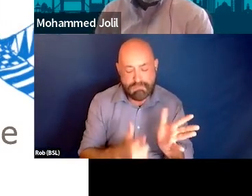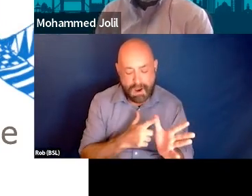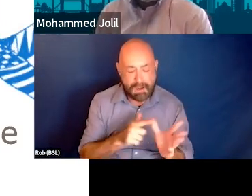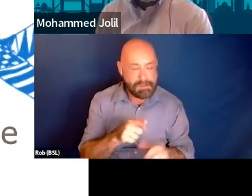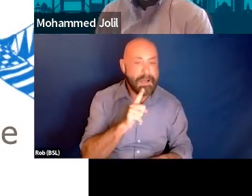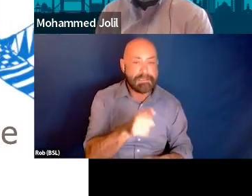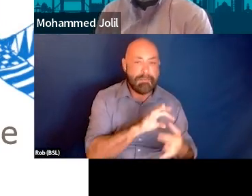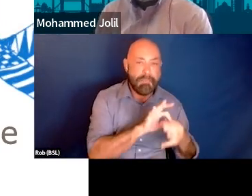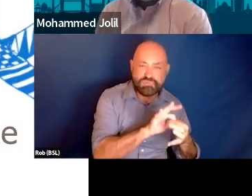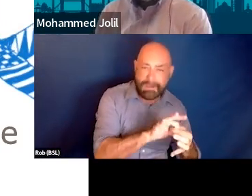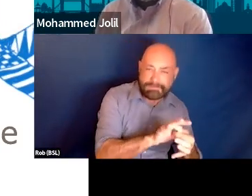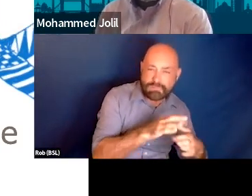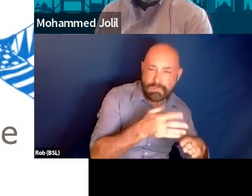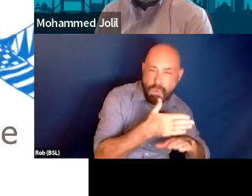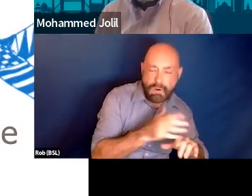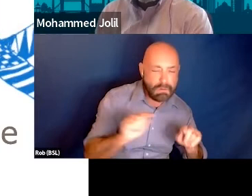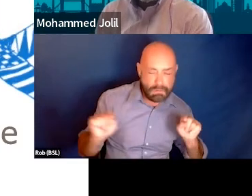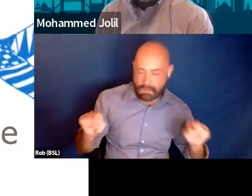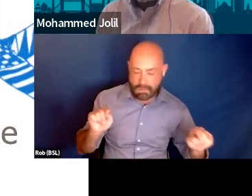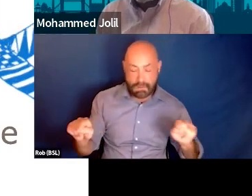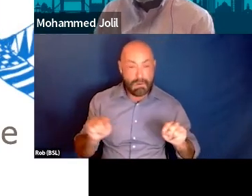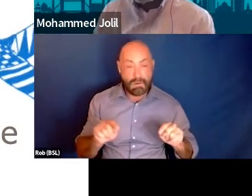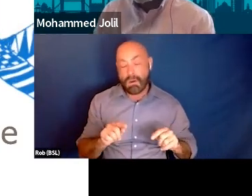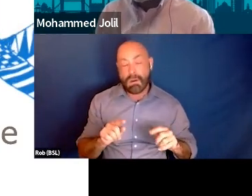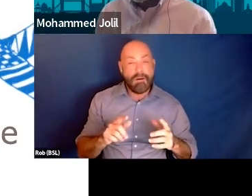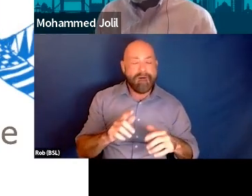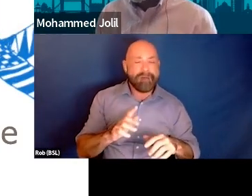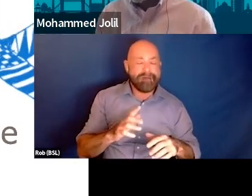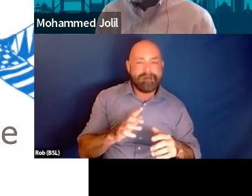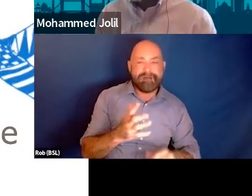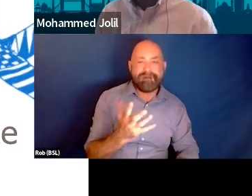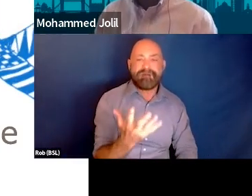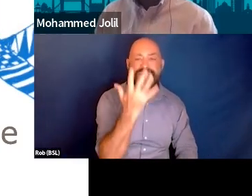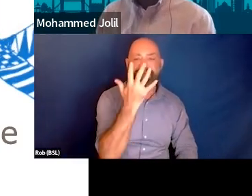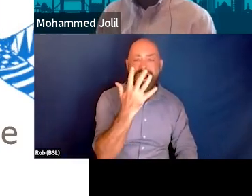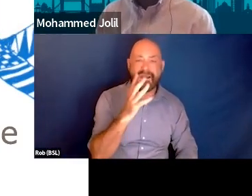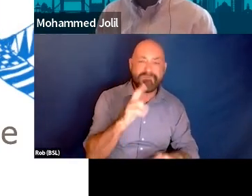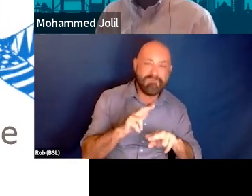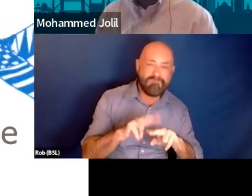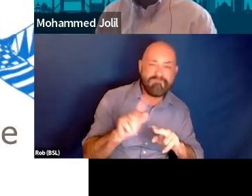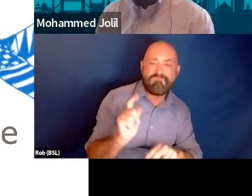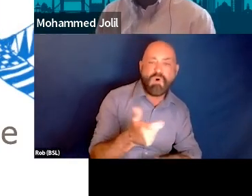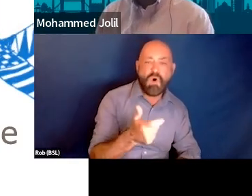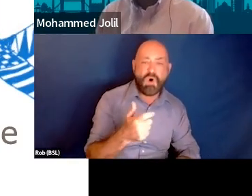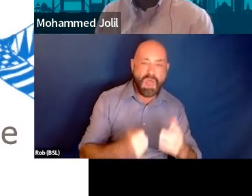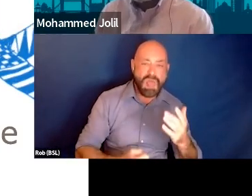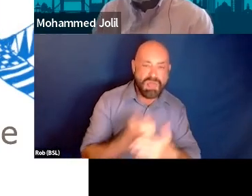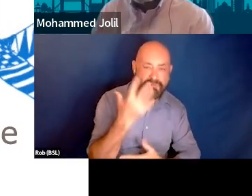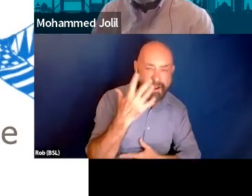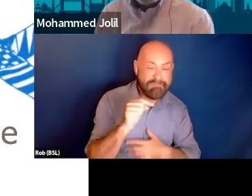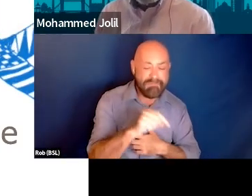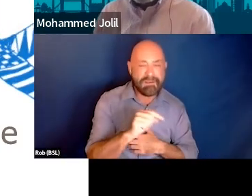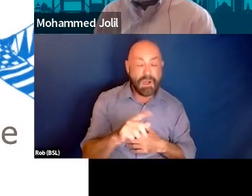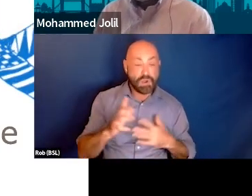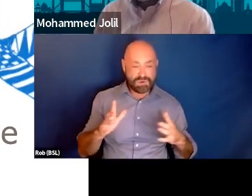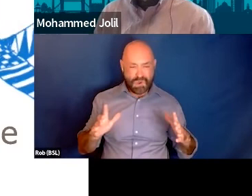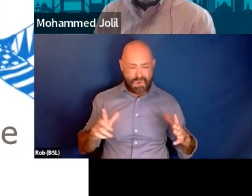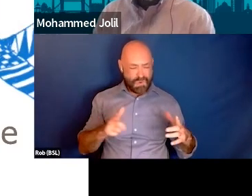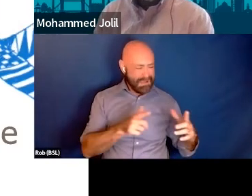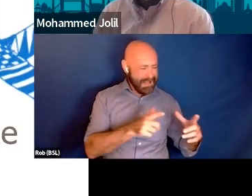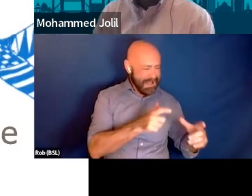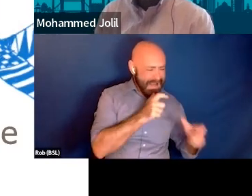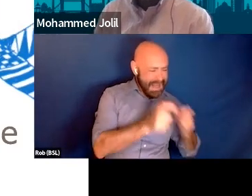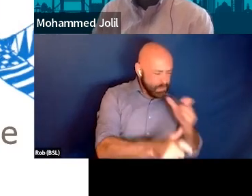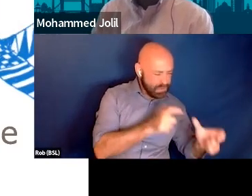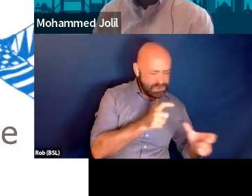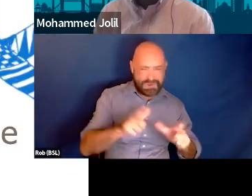relationship based, 5 for Thrive, etc. So when we started to have that discussion about common language, we decided that because